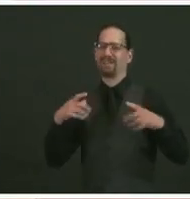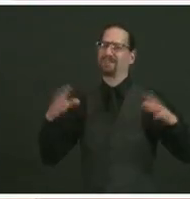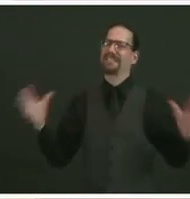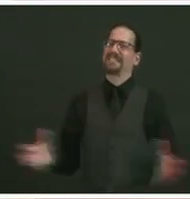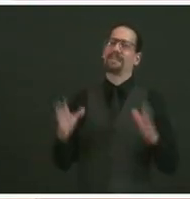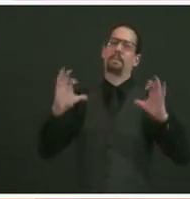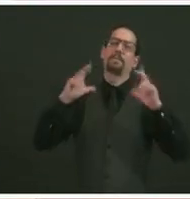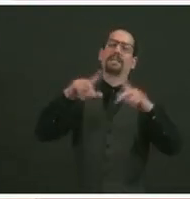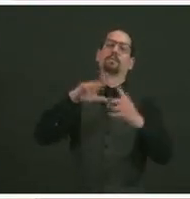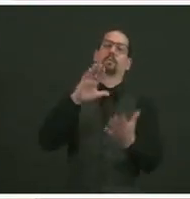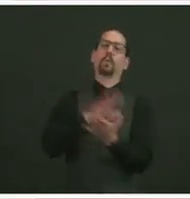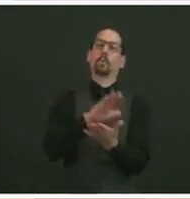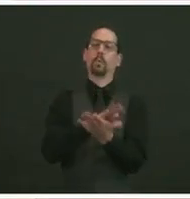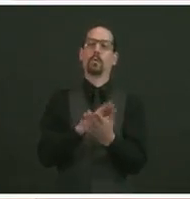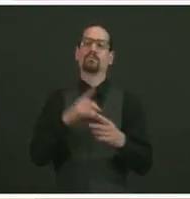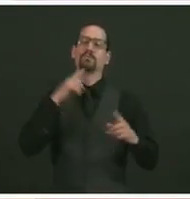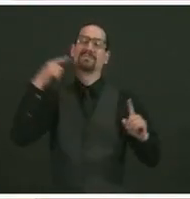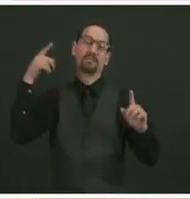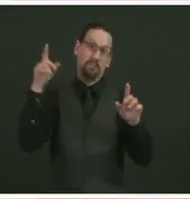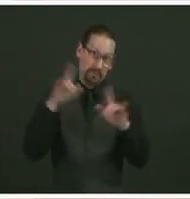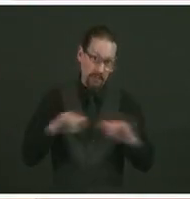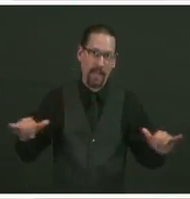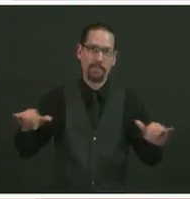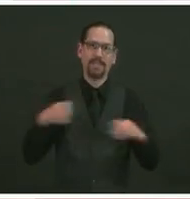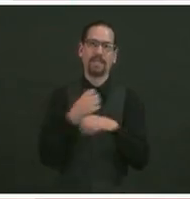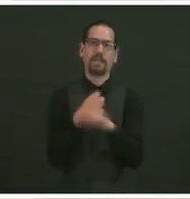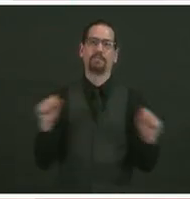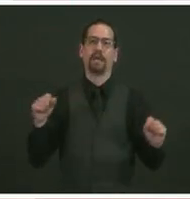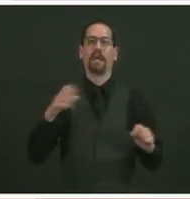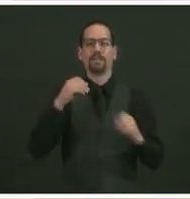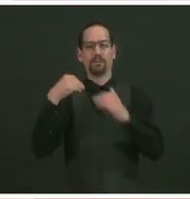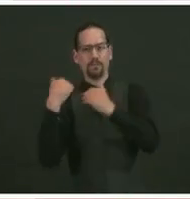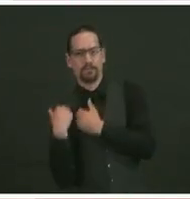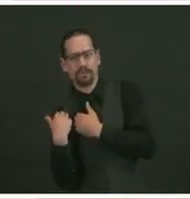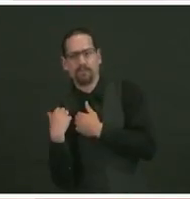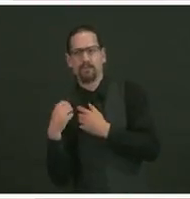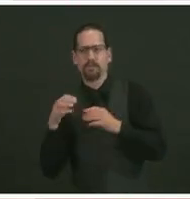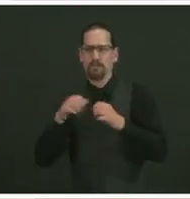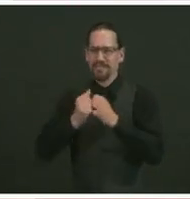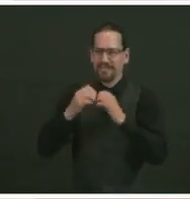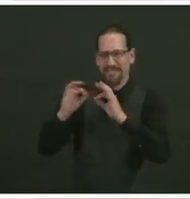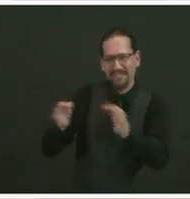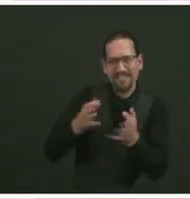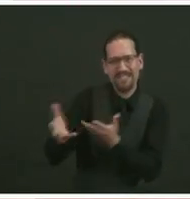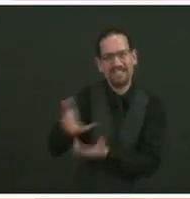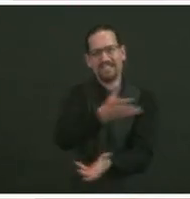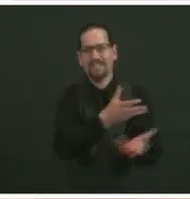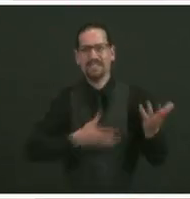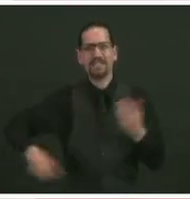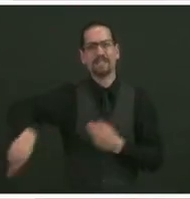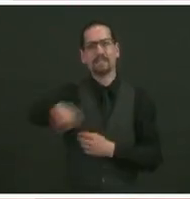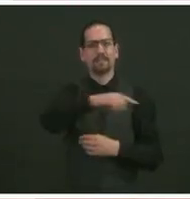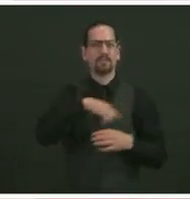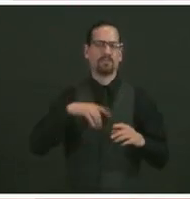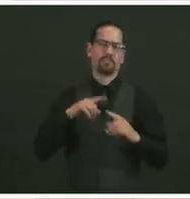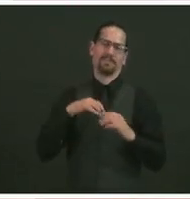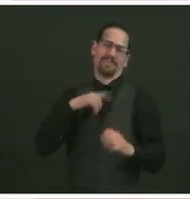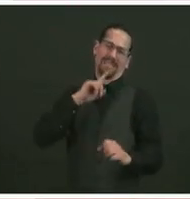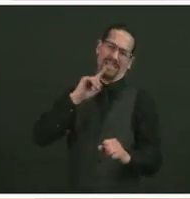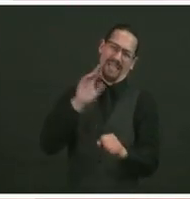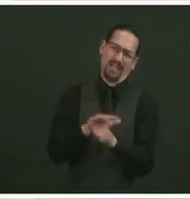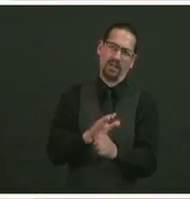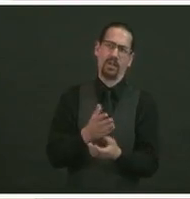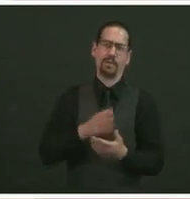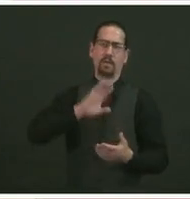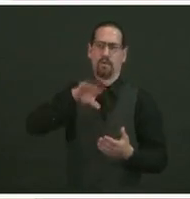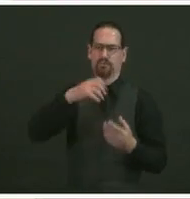it safely and responsibly and with great detail. And I'm going to dedicate one of these next week to do